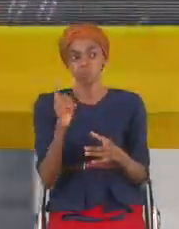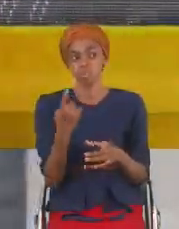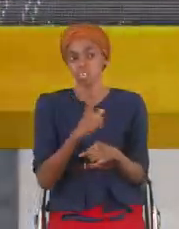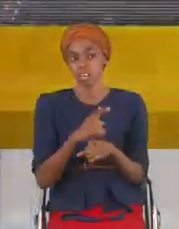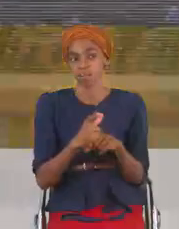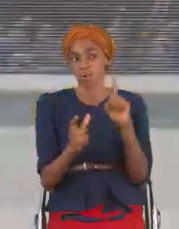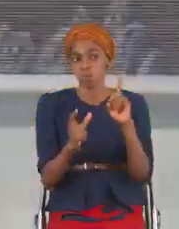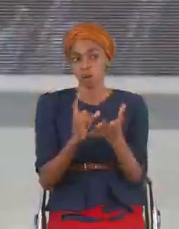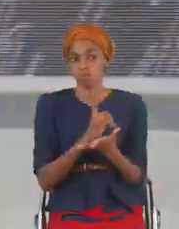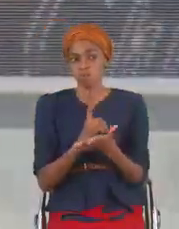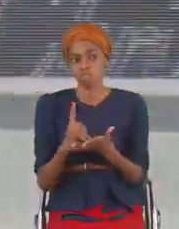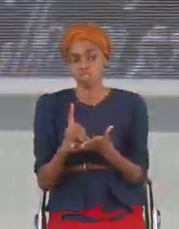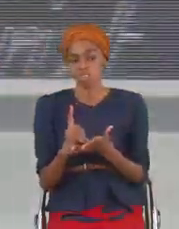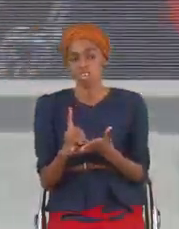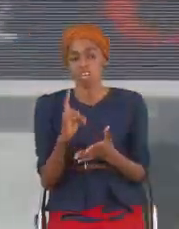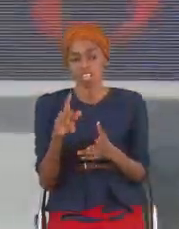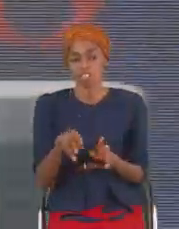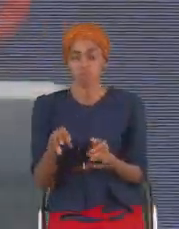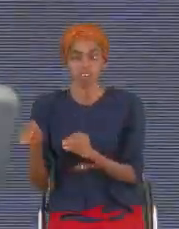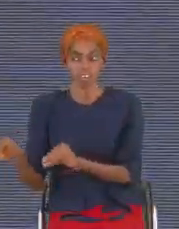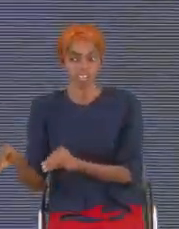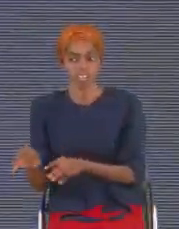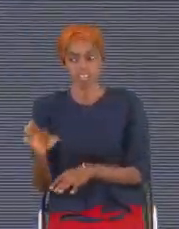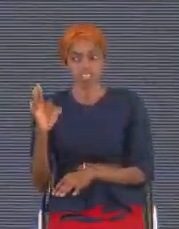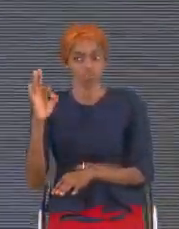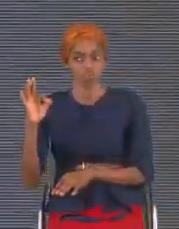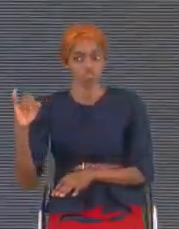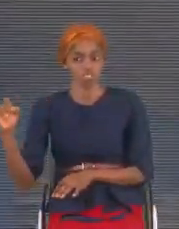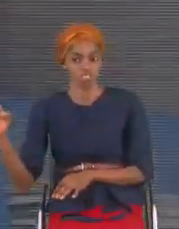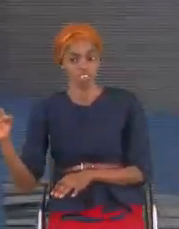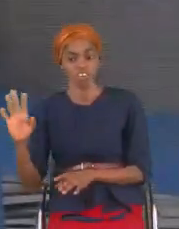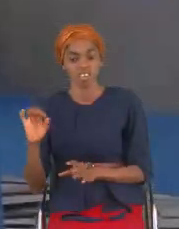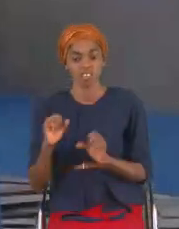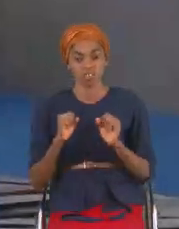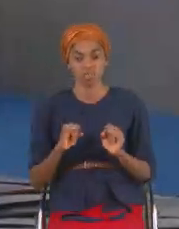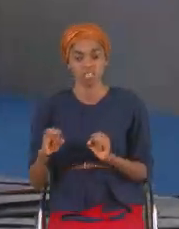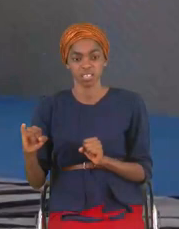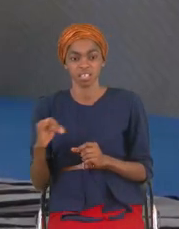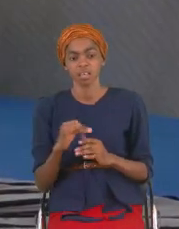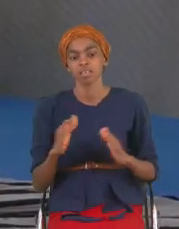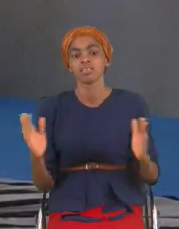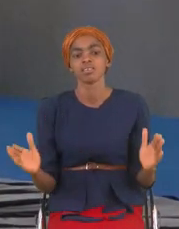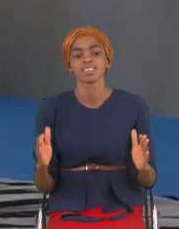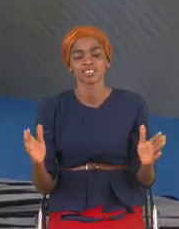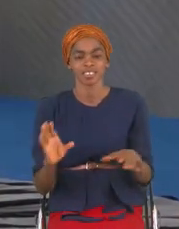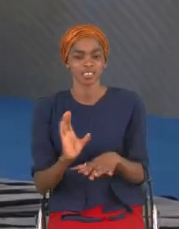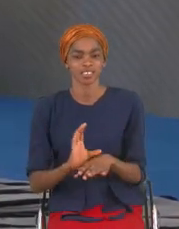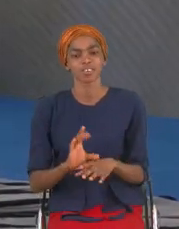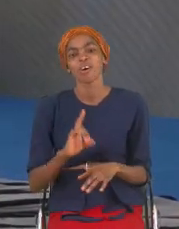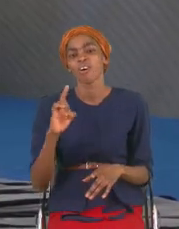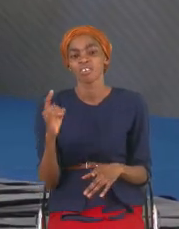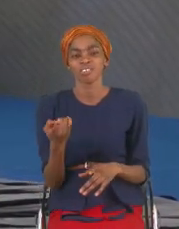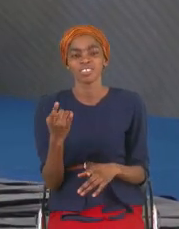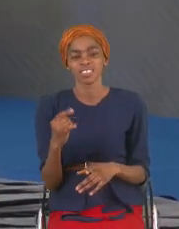laboring, it's planting, it's preaching, it's strengthening, it's edifying the church, it's